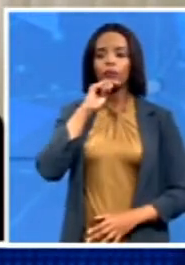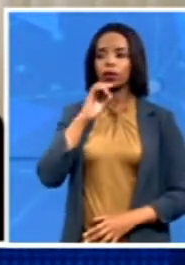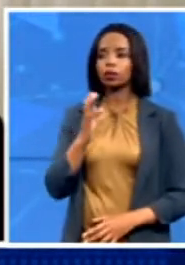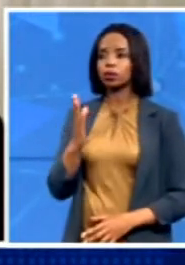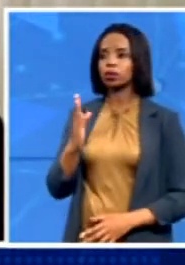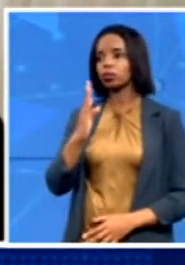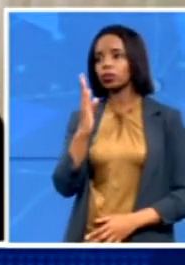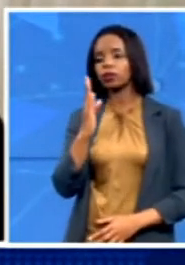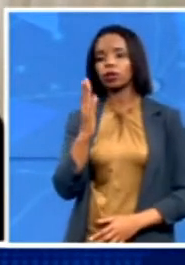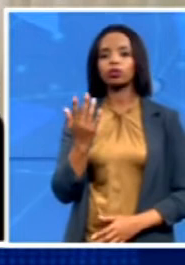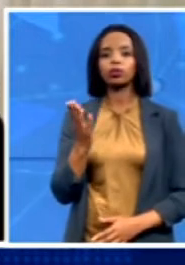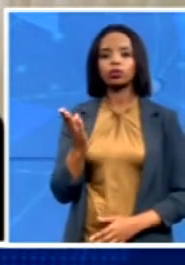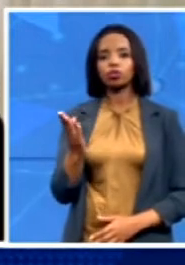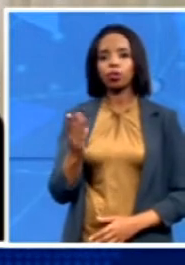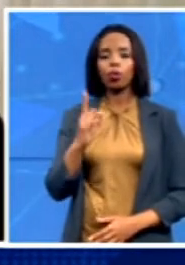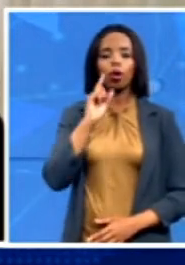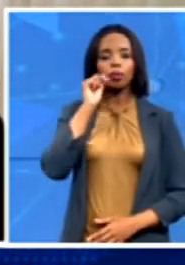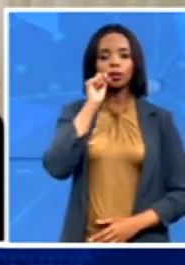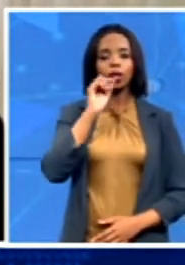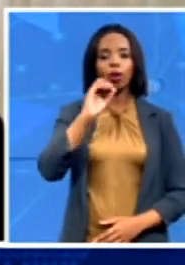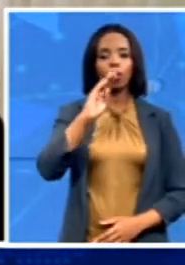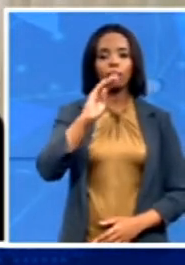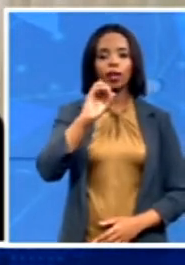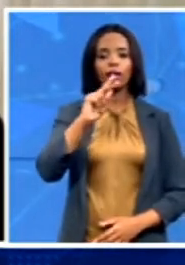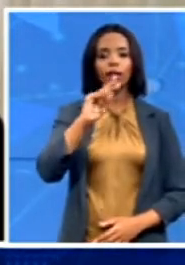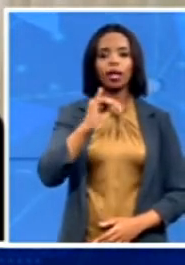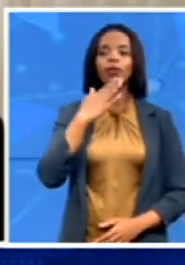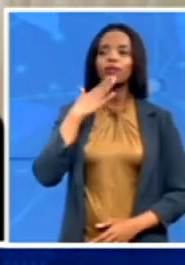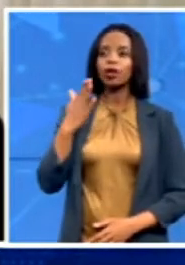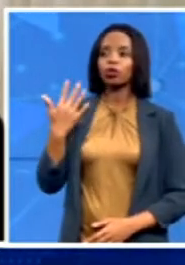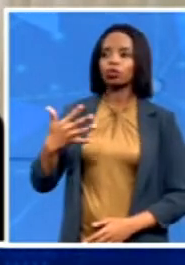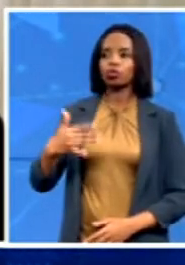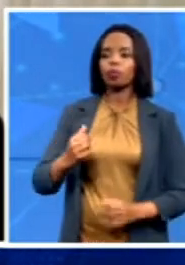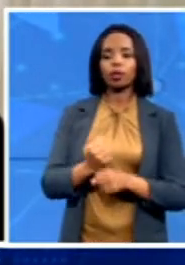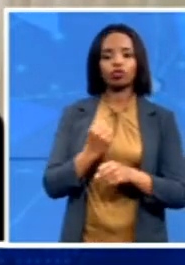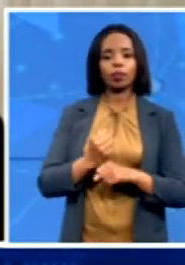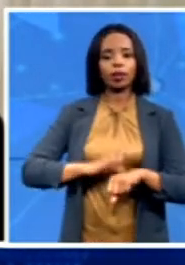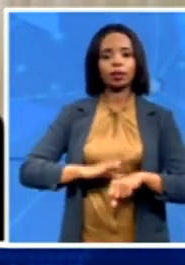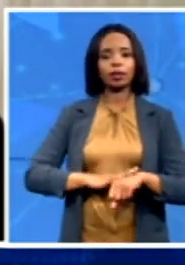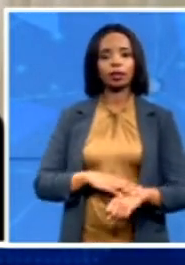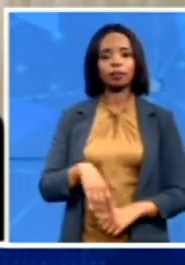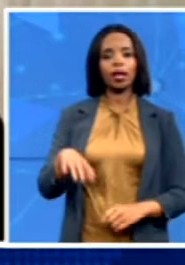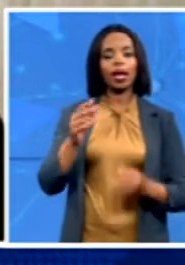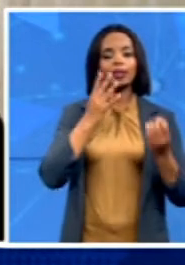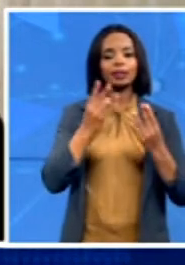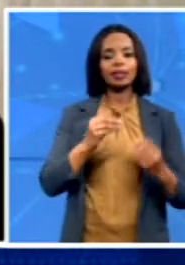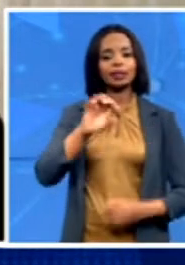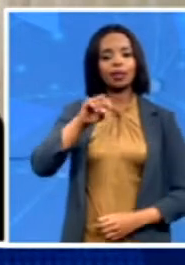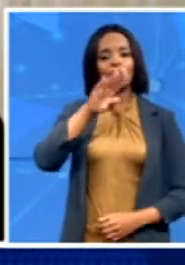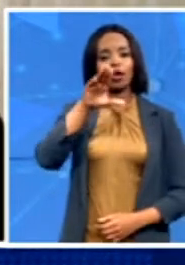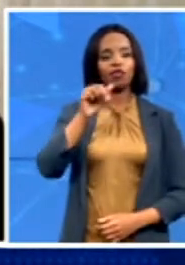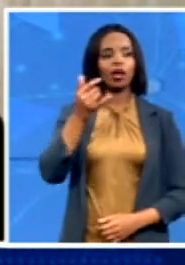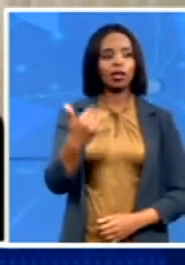Holeni. Thank you so much for making the time. Stats SA conducting a population census in February. The significance of